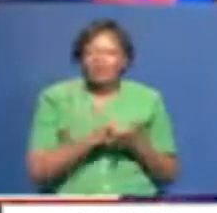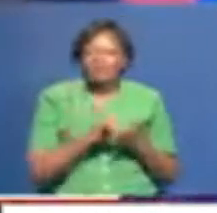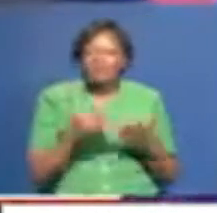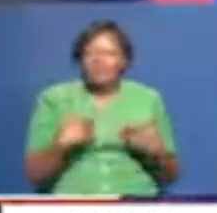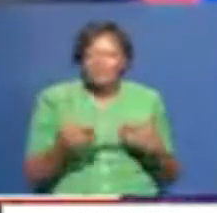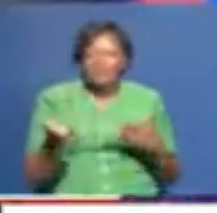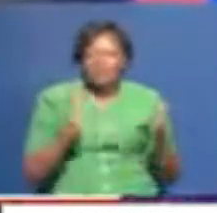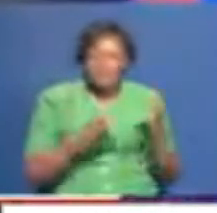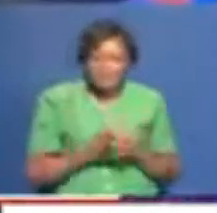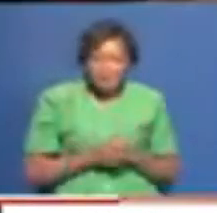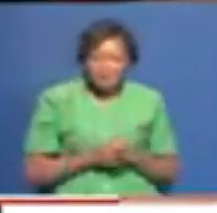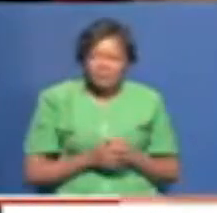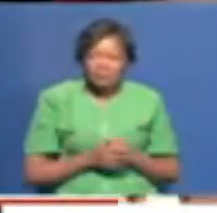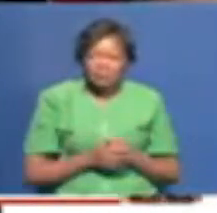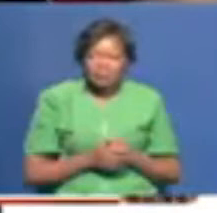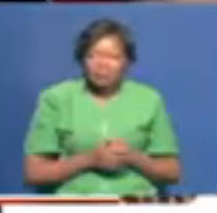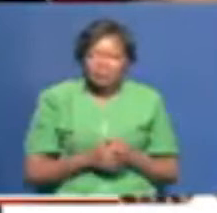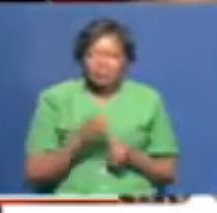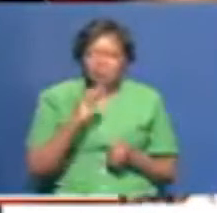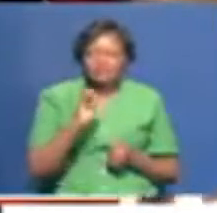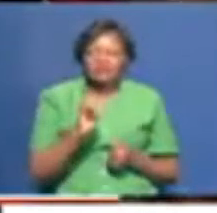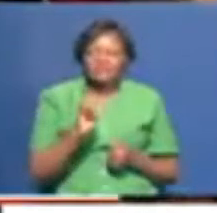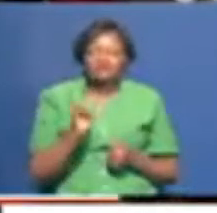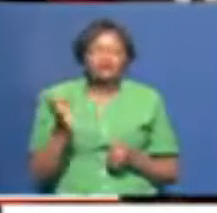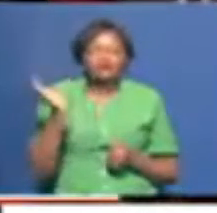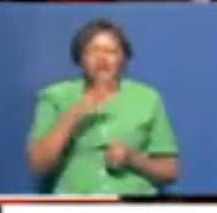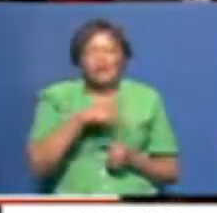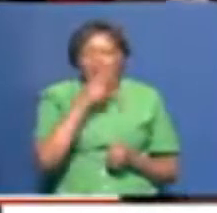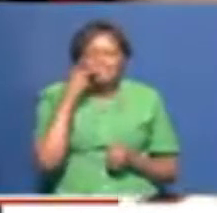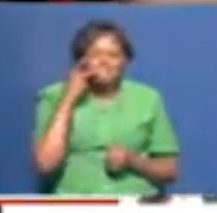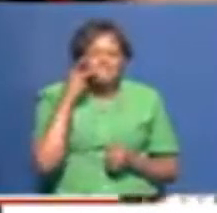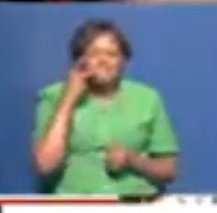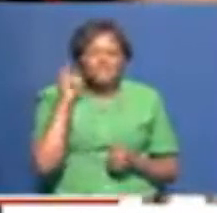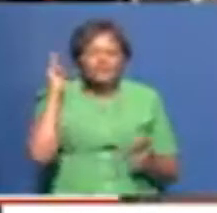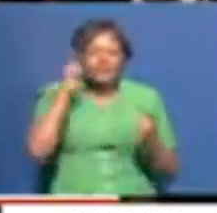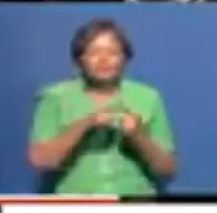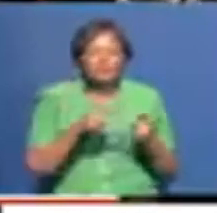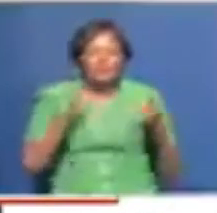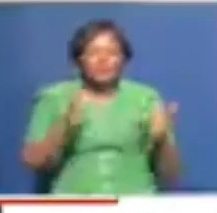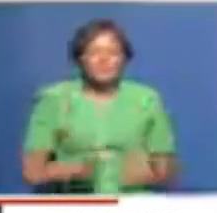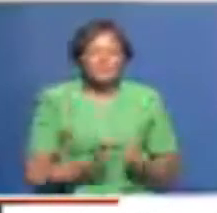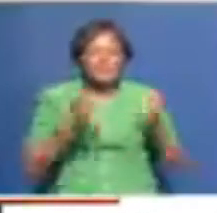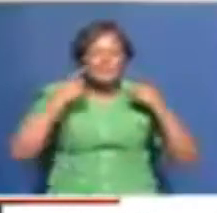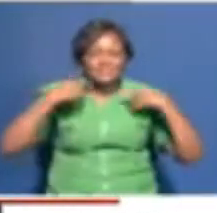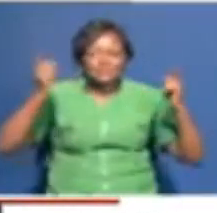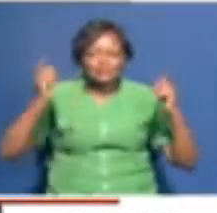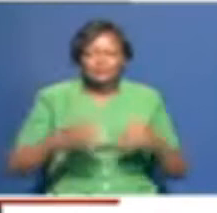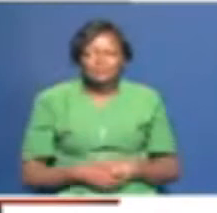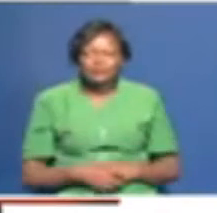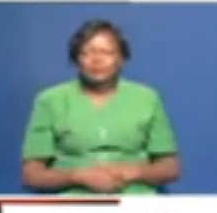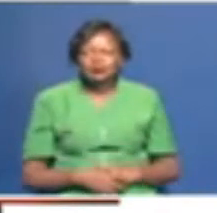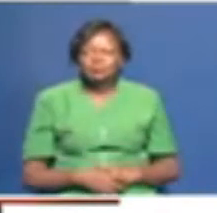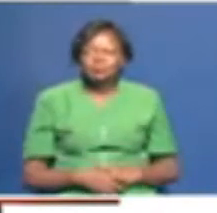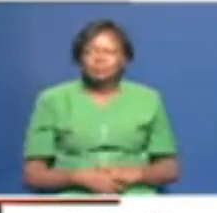return of Manstivo to Azimio, a major earthquake announcement, he dubbed it. Kibisu